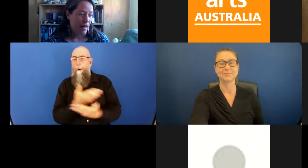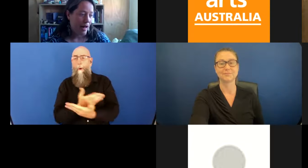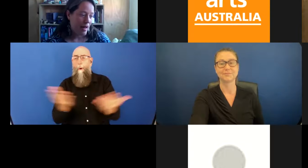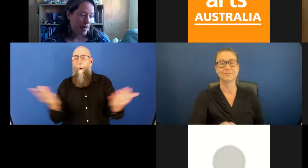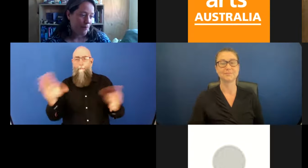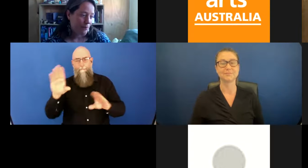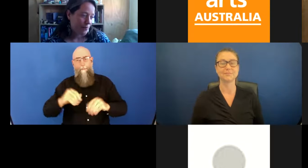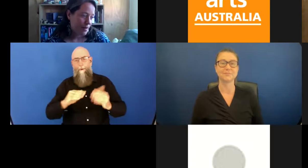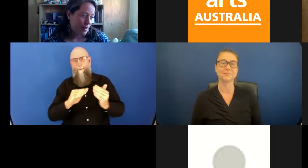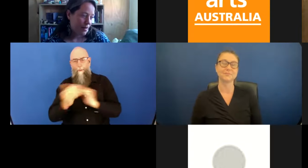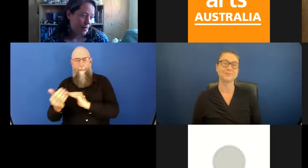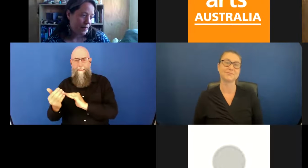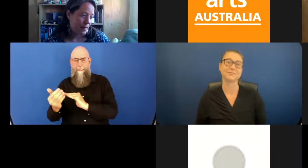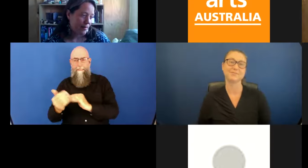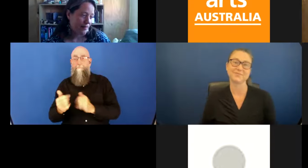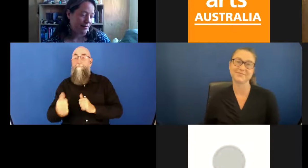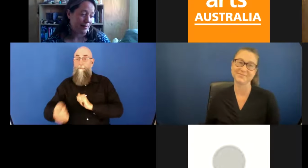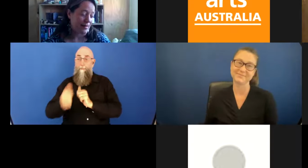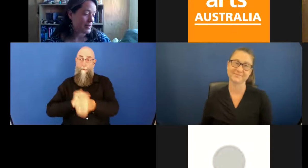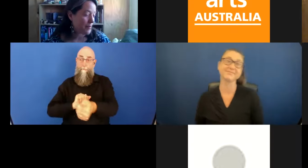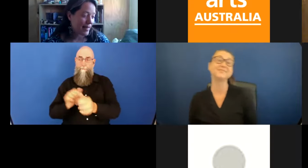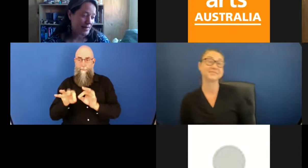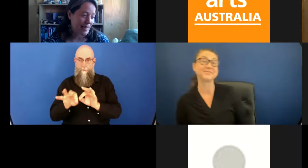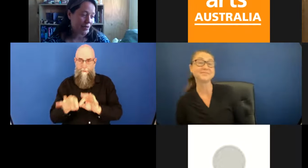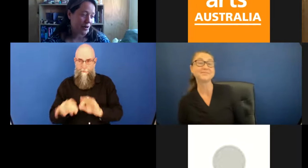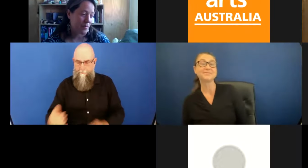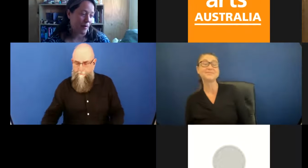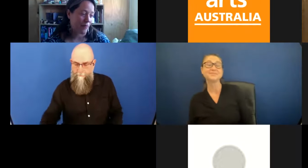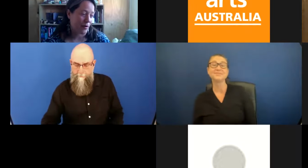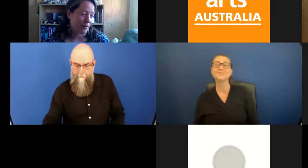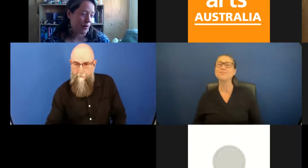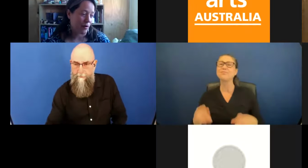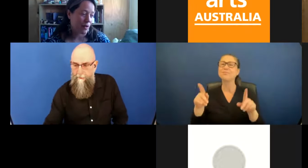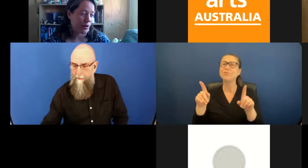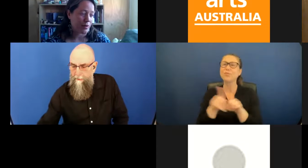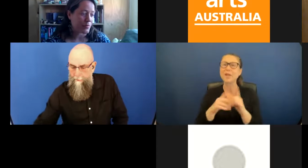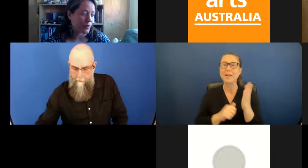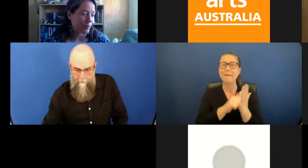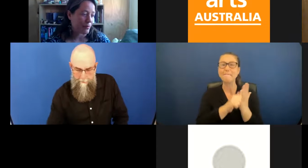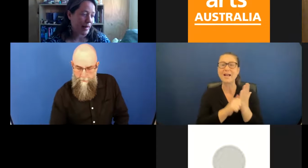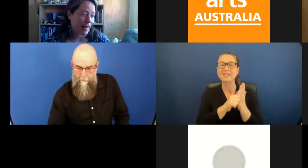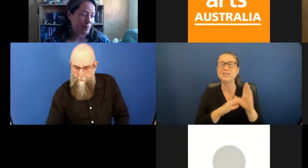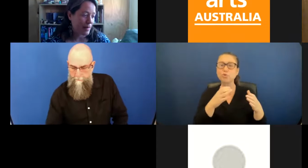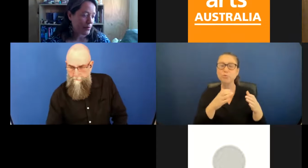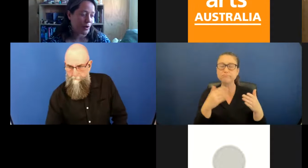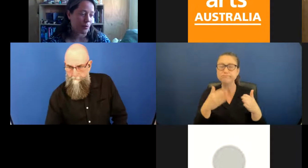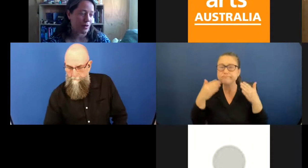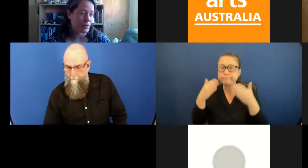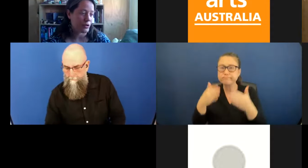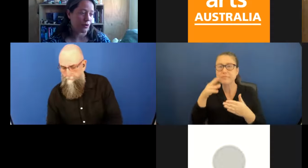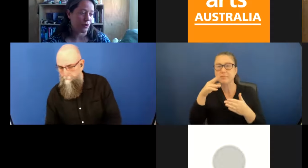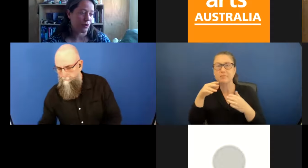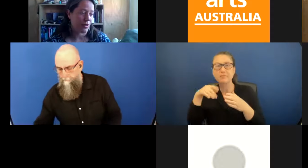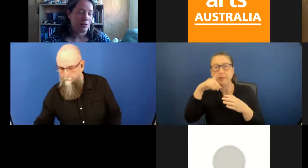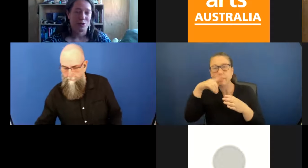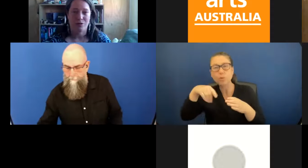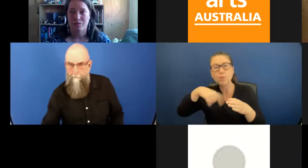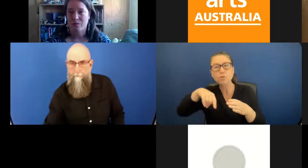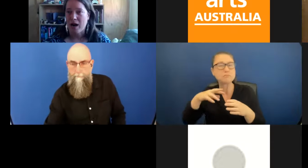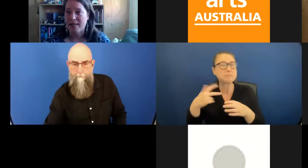um then there was a magazine group that focused on you know a small group of about eight people who wanted to